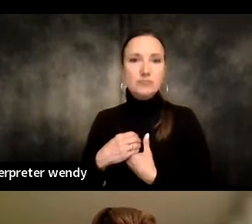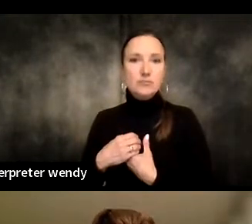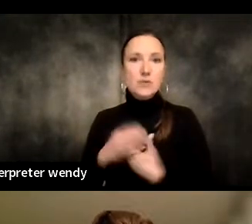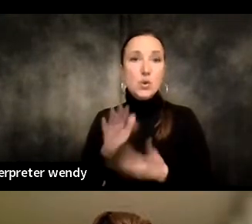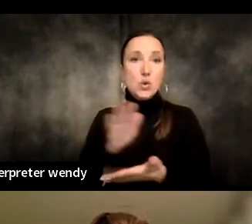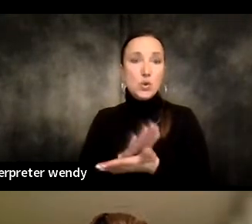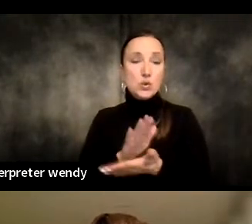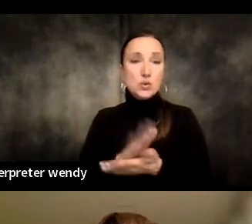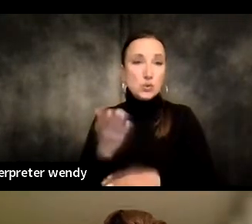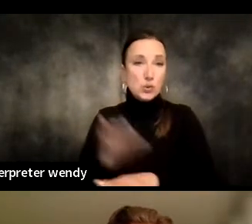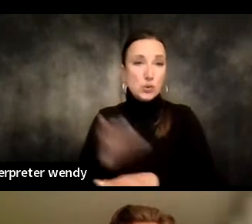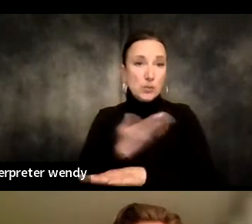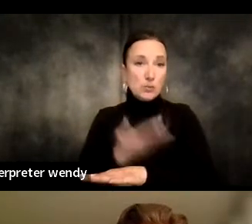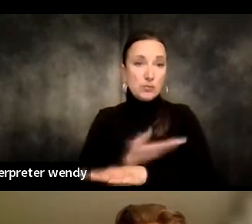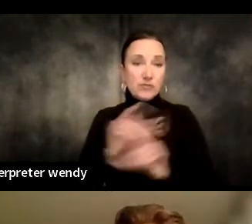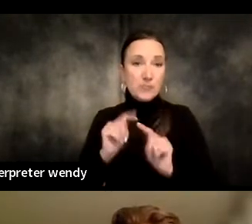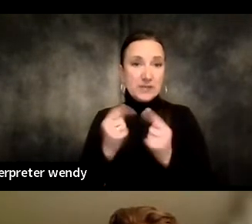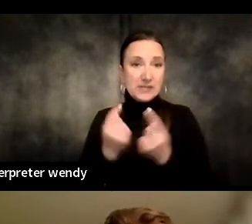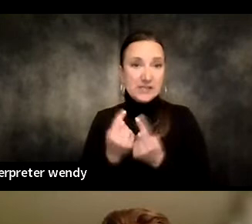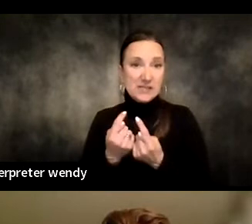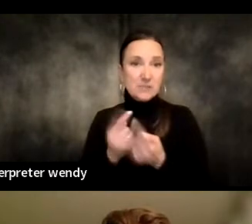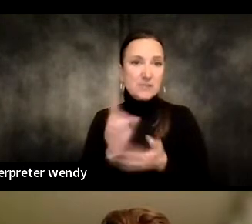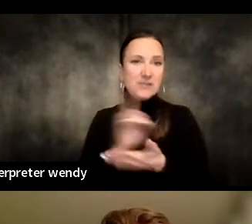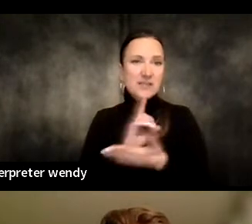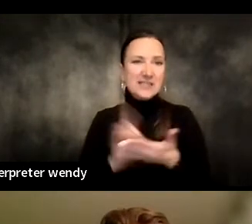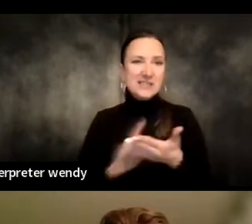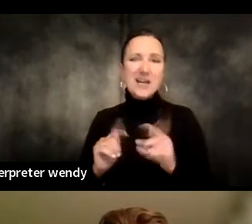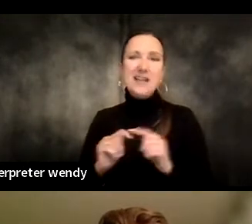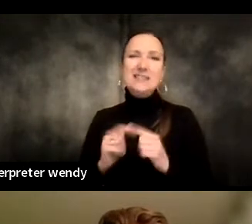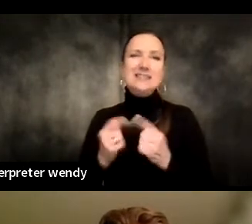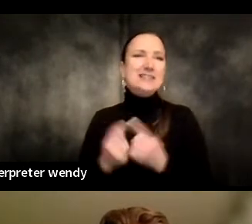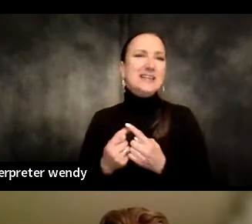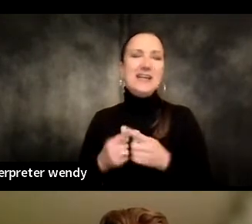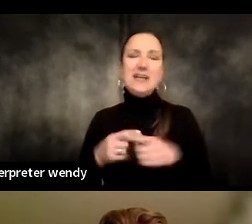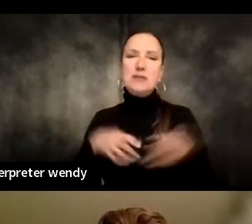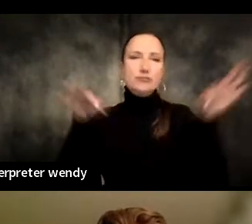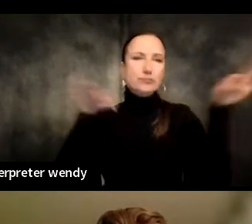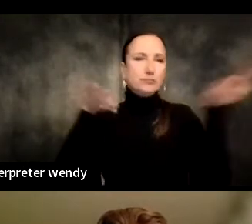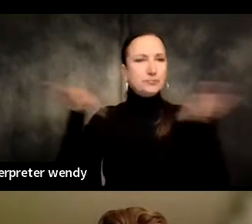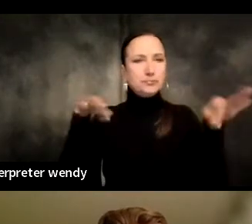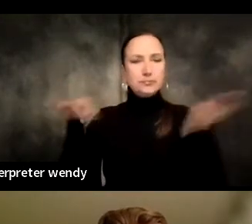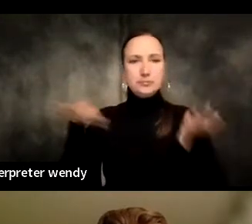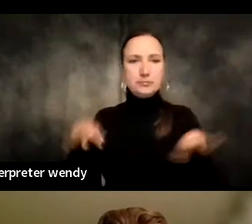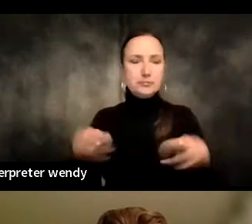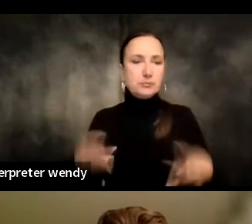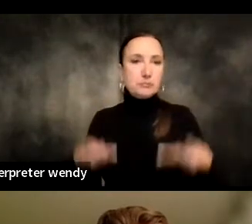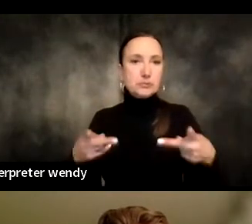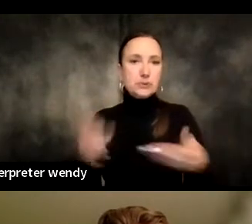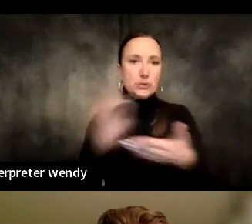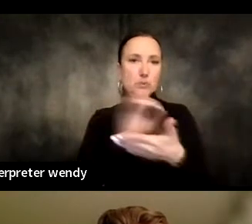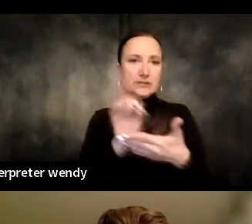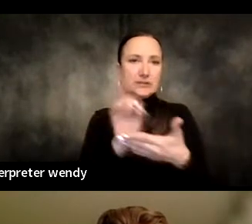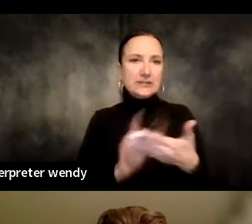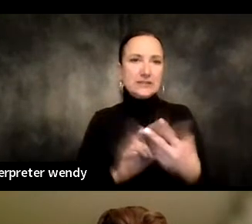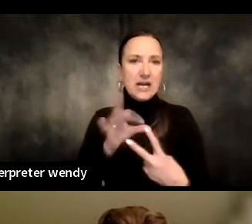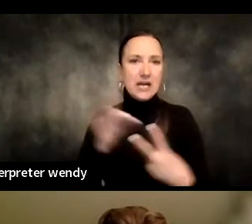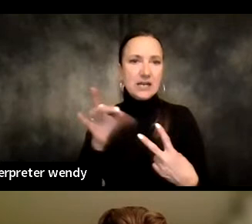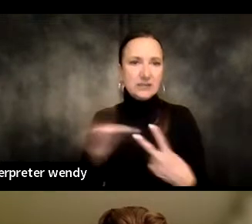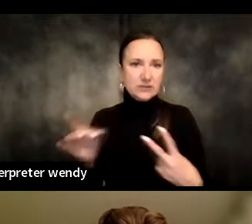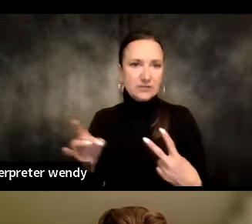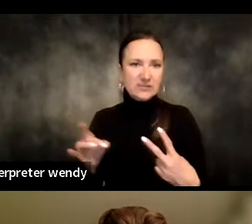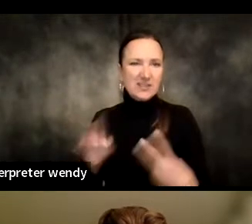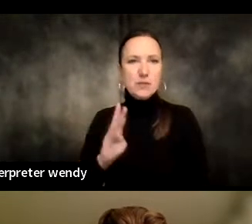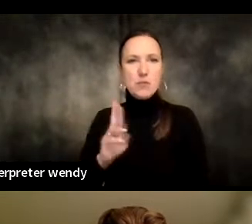school improvement team. The design team had gave a layout of the proposed design options for the Brown